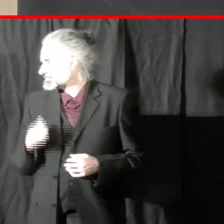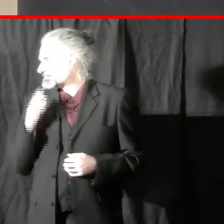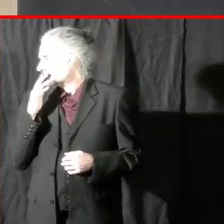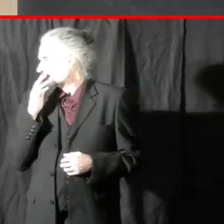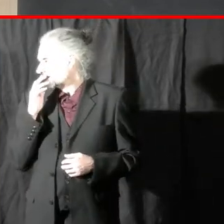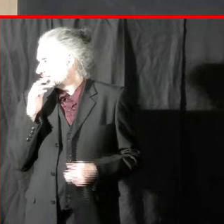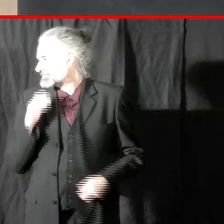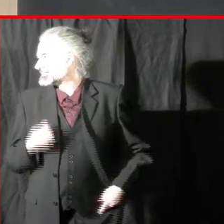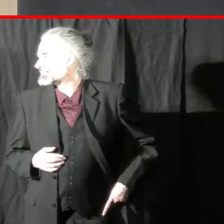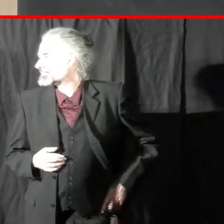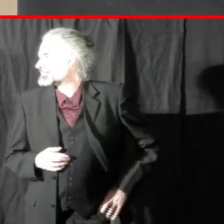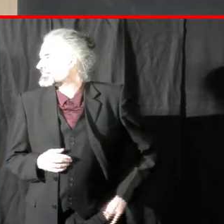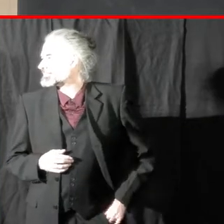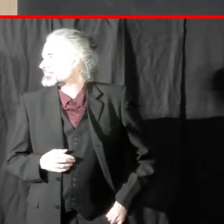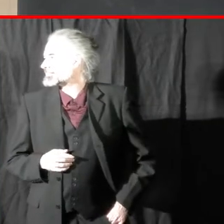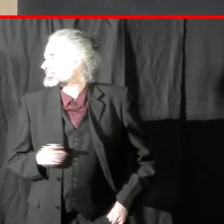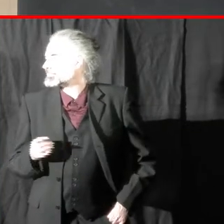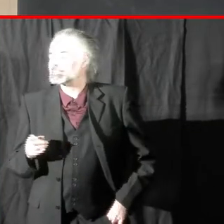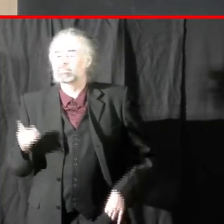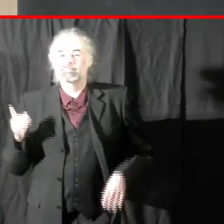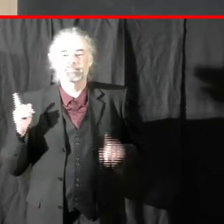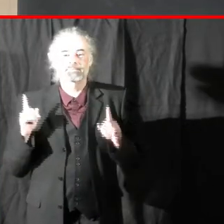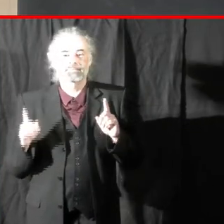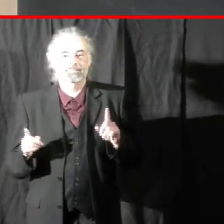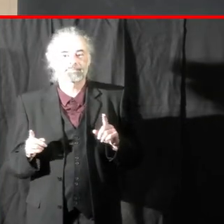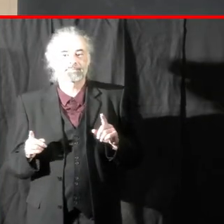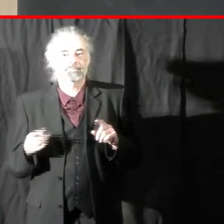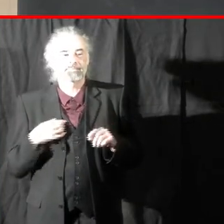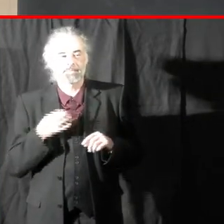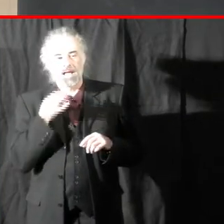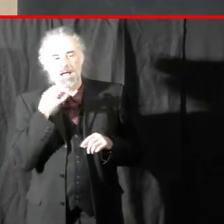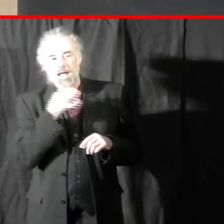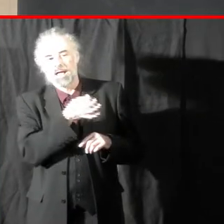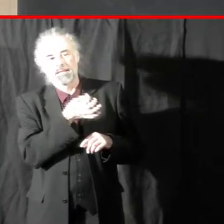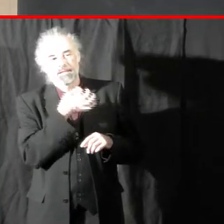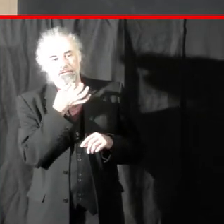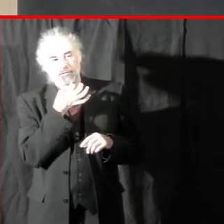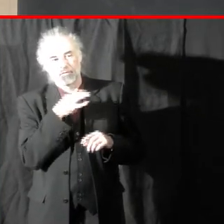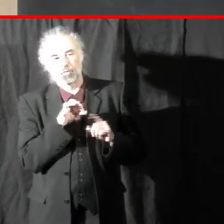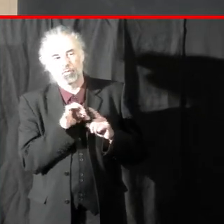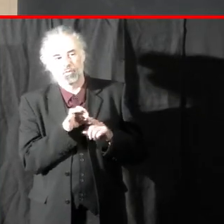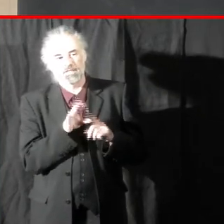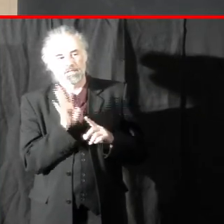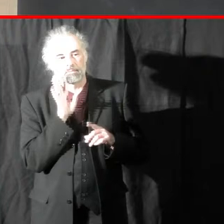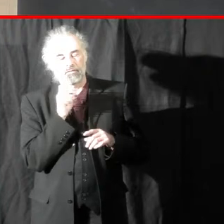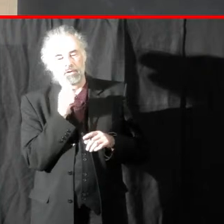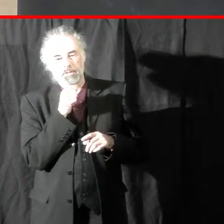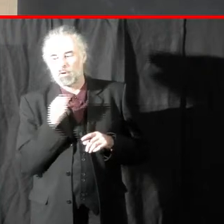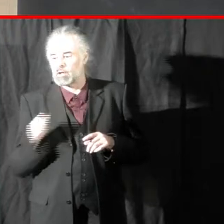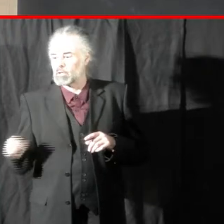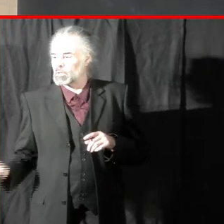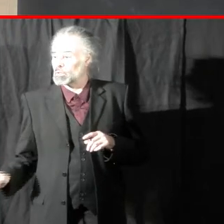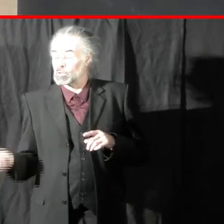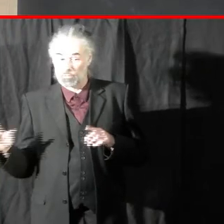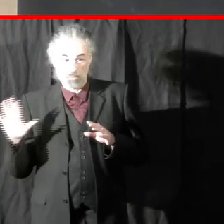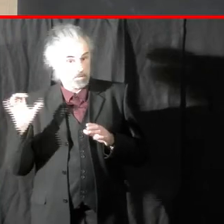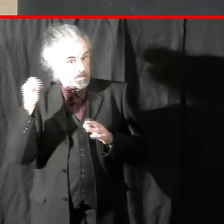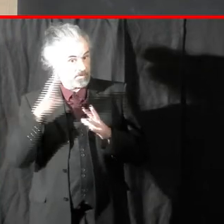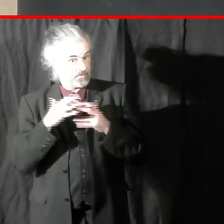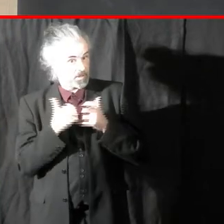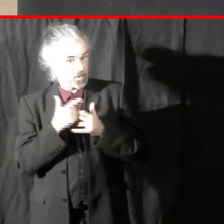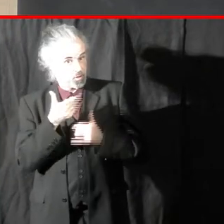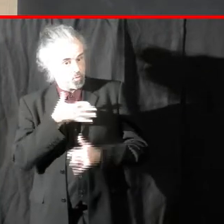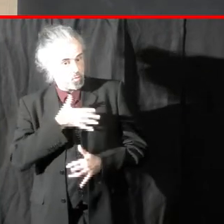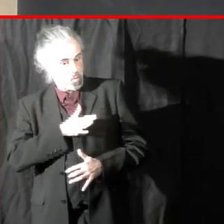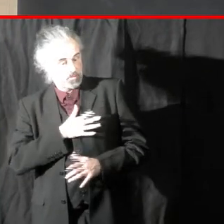To wipe it with? Yeah, I've got some wipes. So I'm just going to ask you a few questions before you put the microphone down. So did you achieve everything you were hoping to achieve?